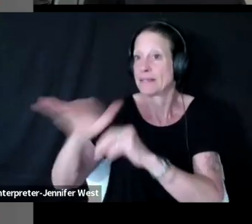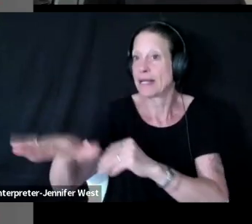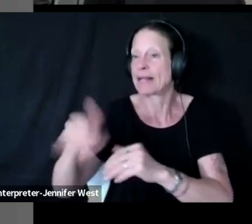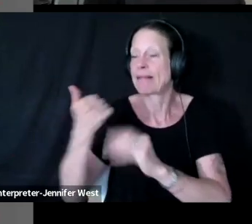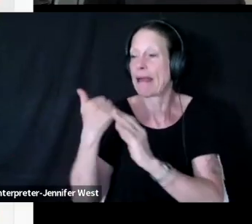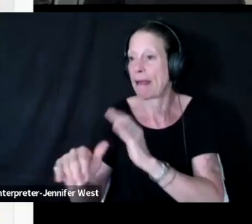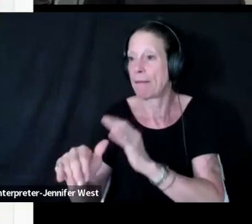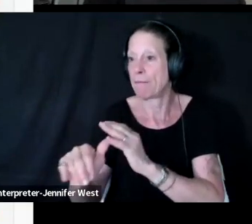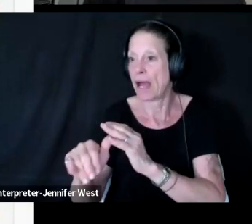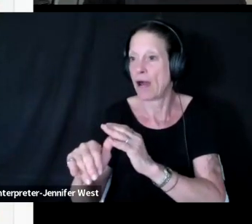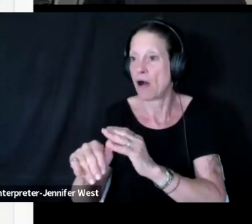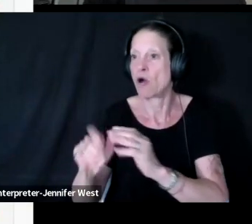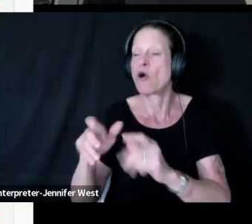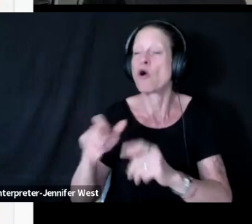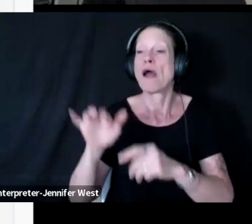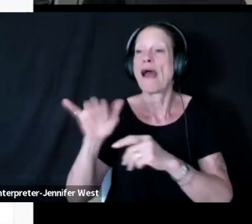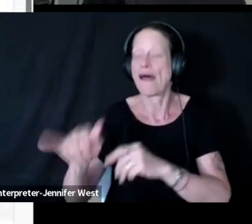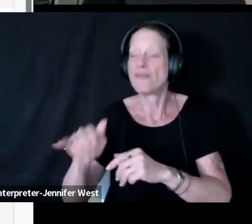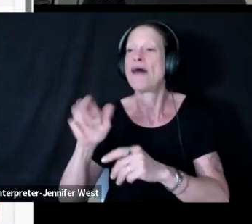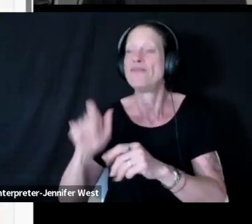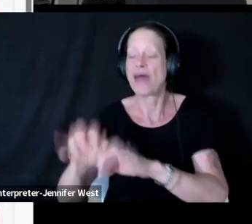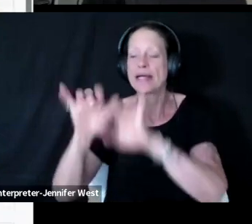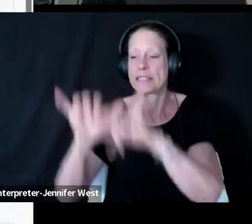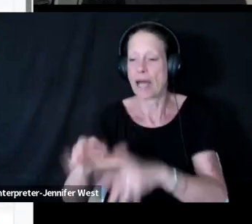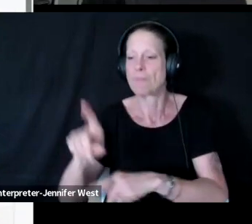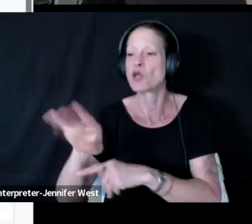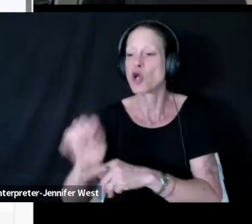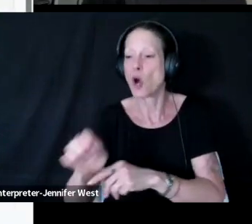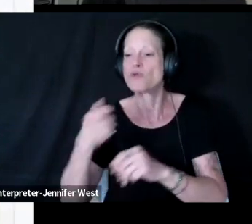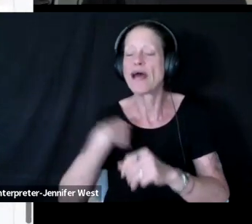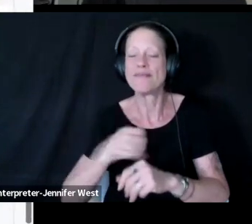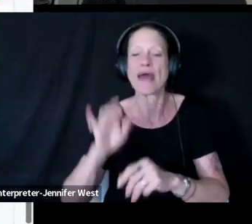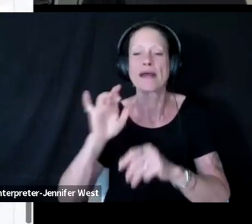Okay. All right. So